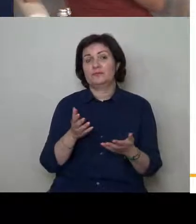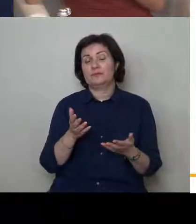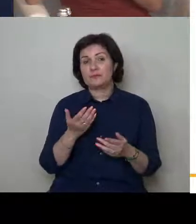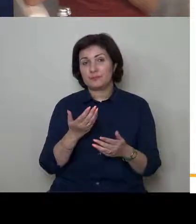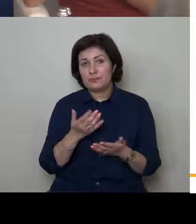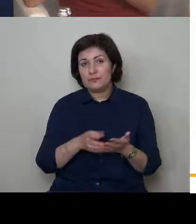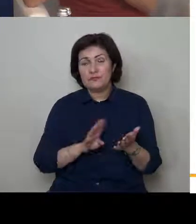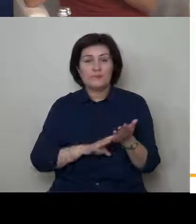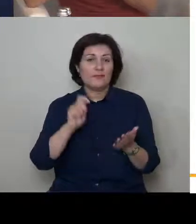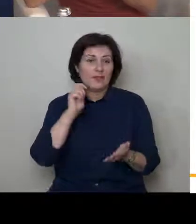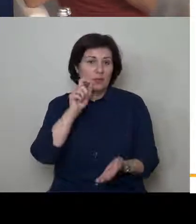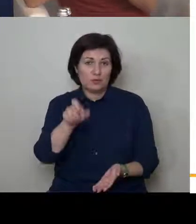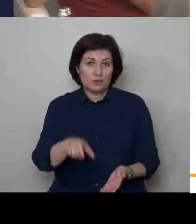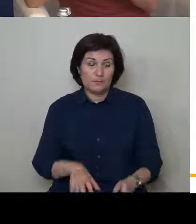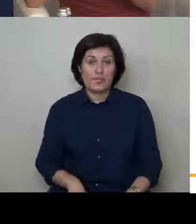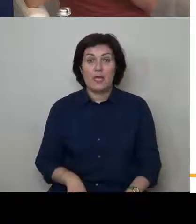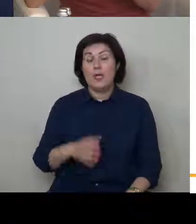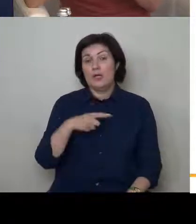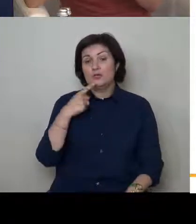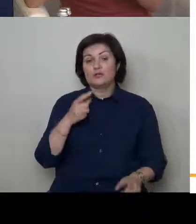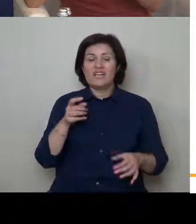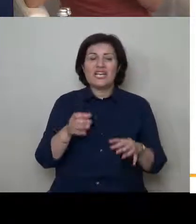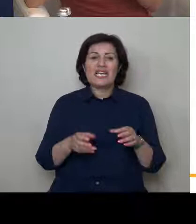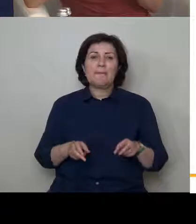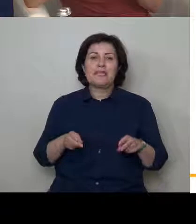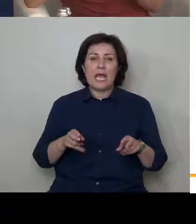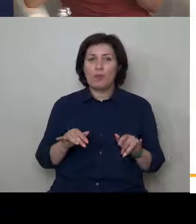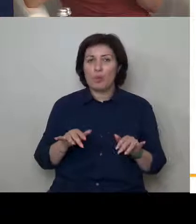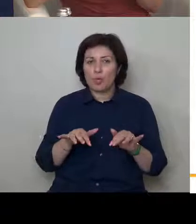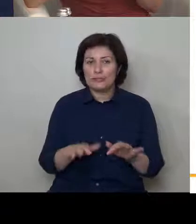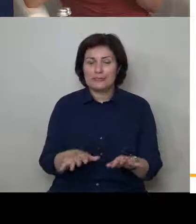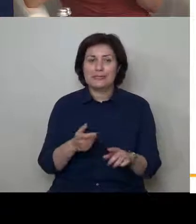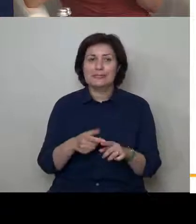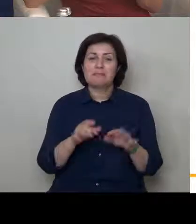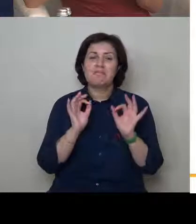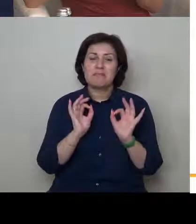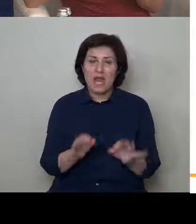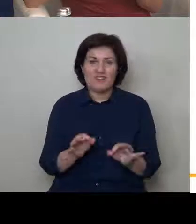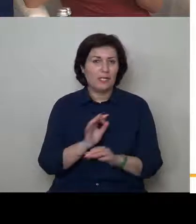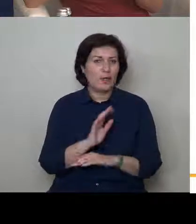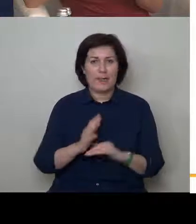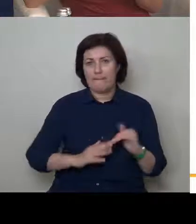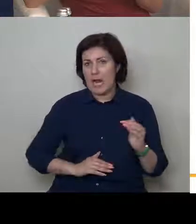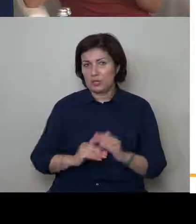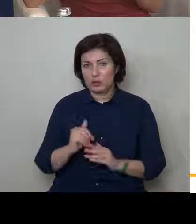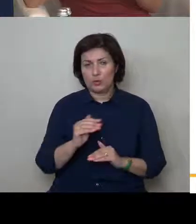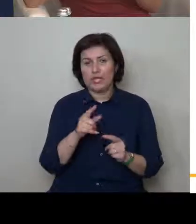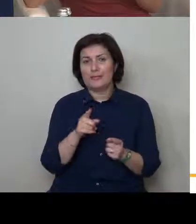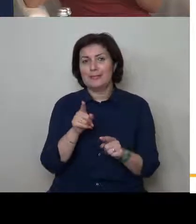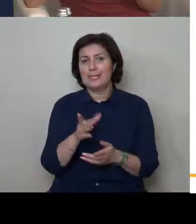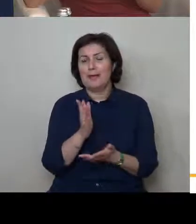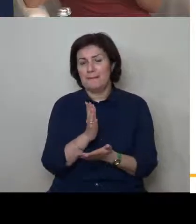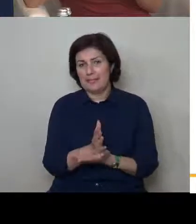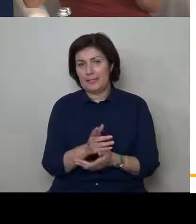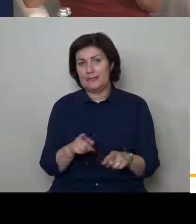to be closed. In the criminal process,